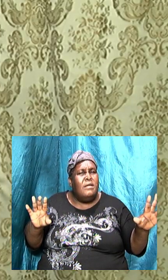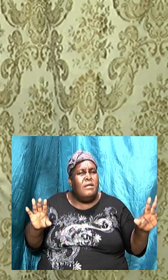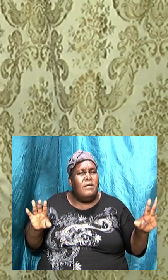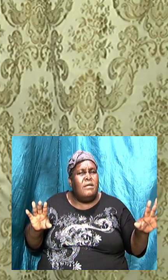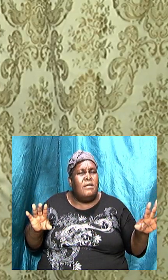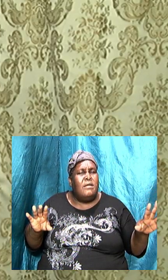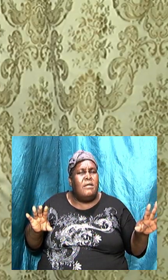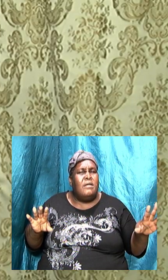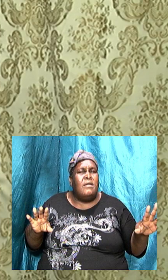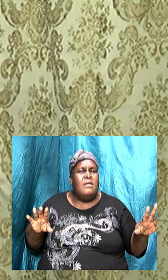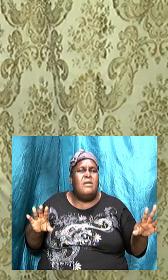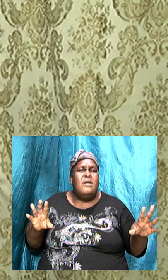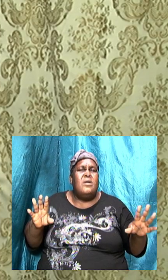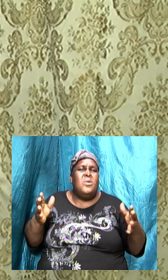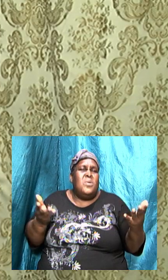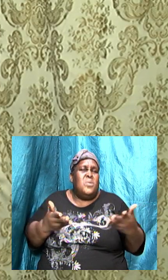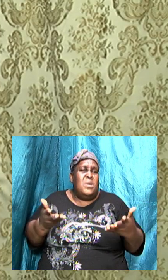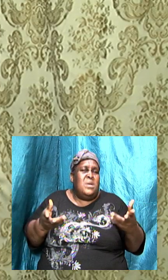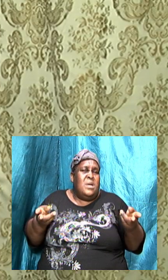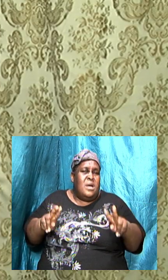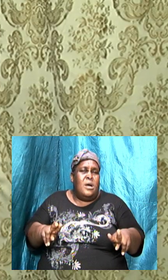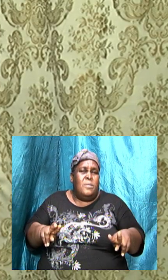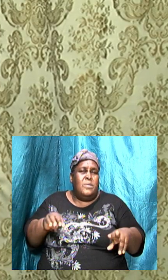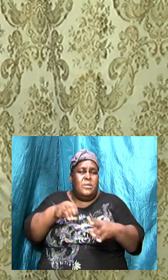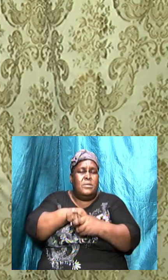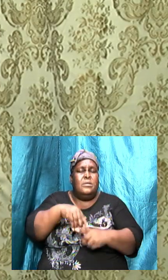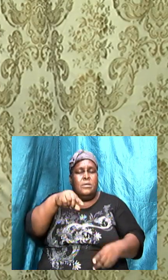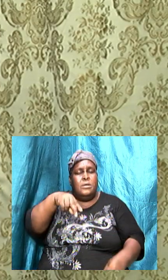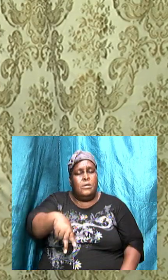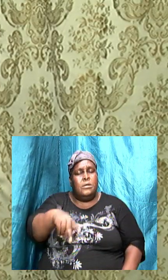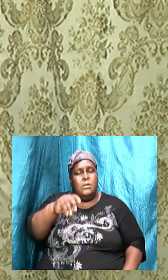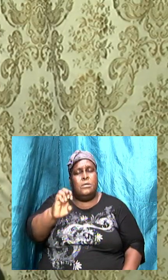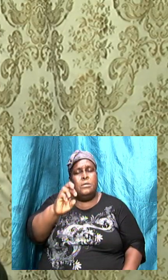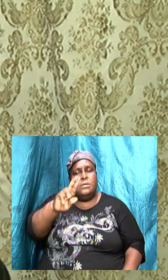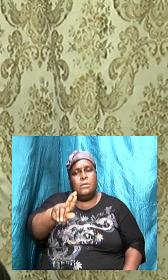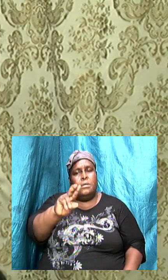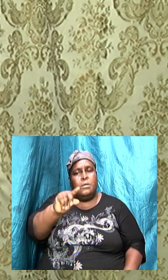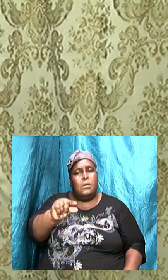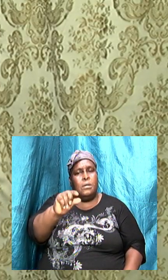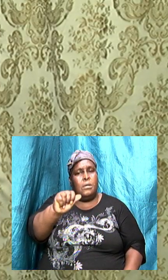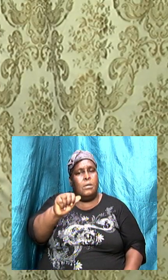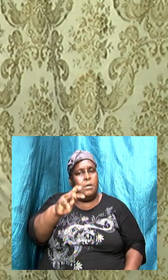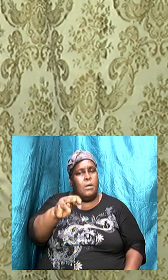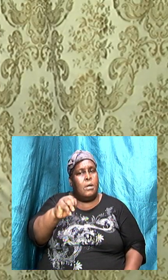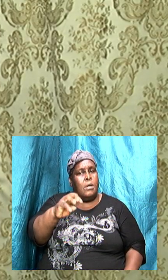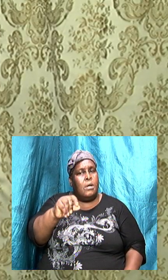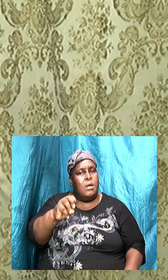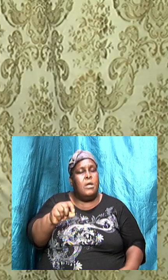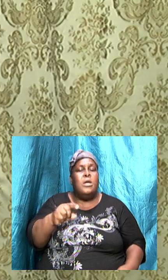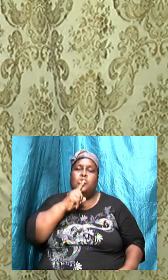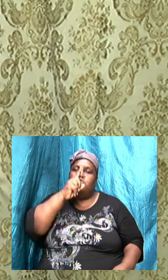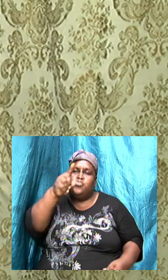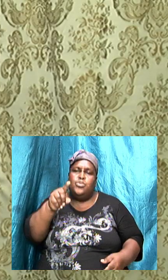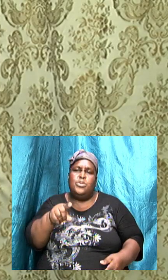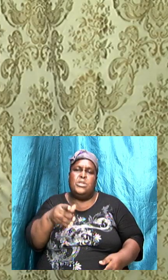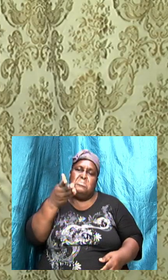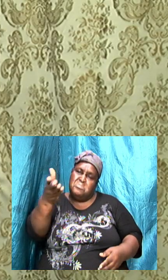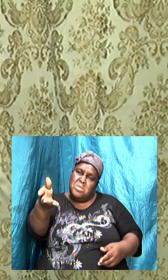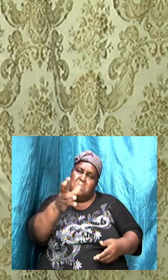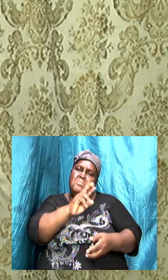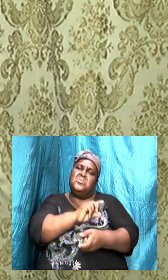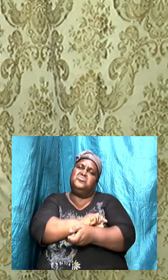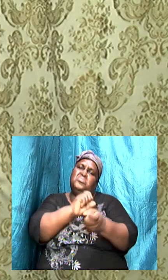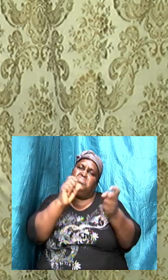disgust at what was happening in Pergamos and the fact that they must repent. He now